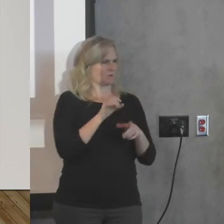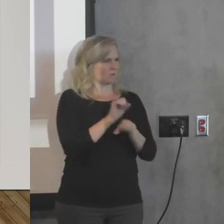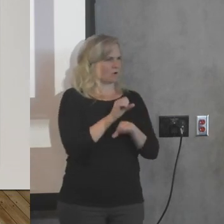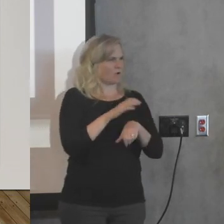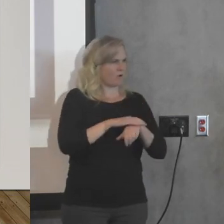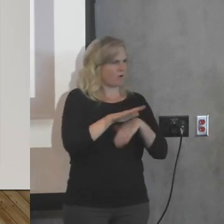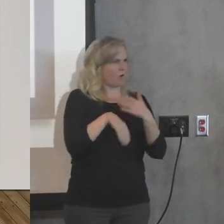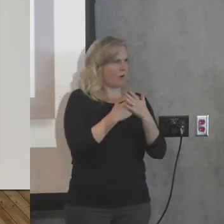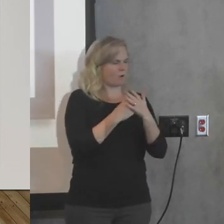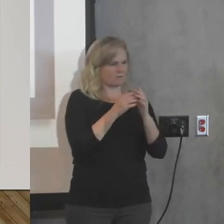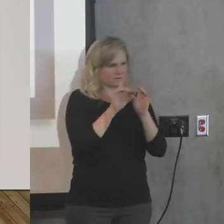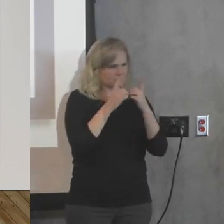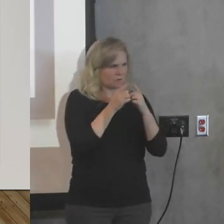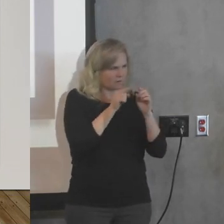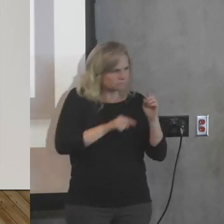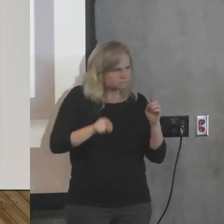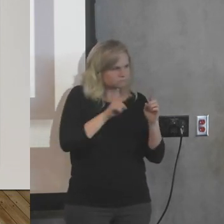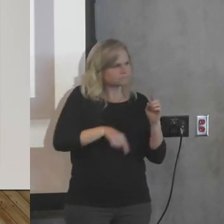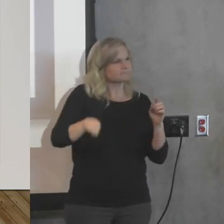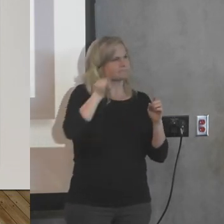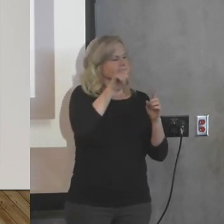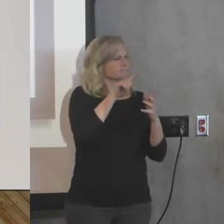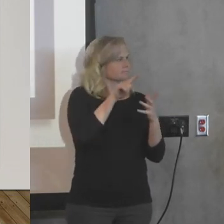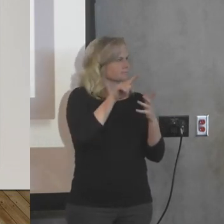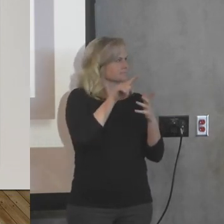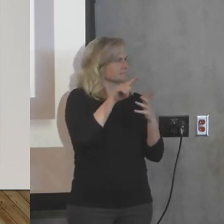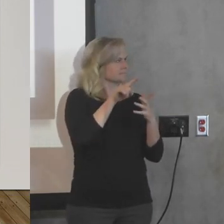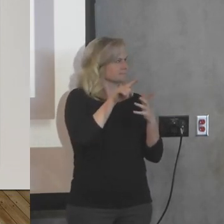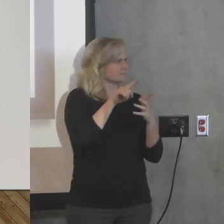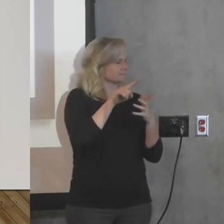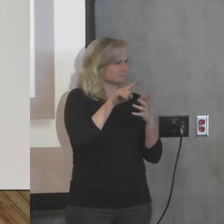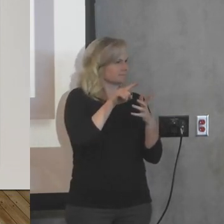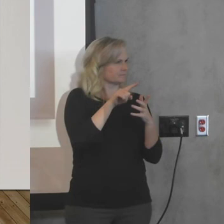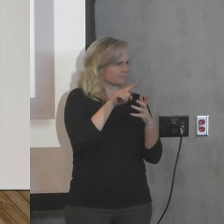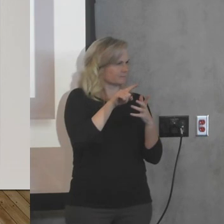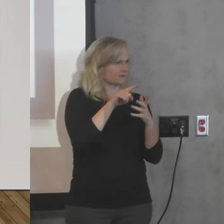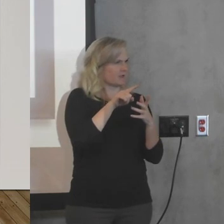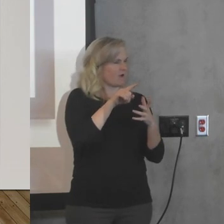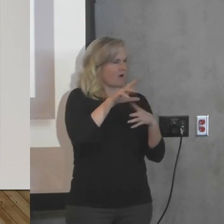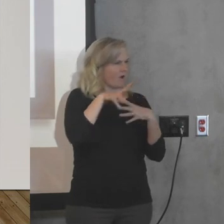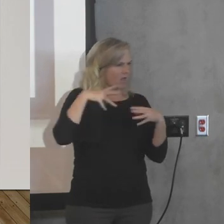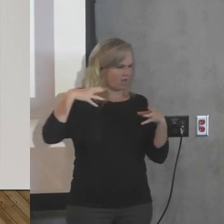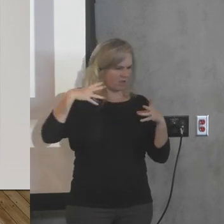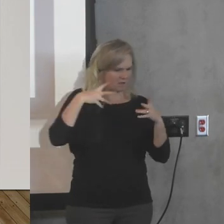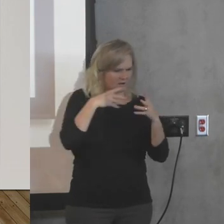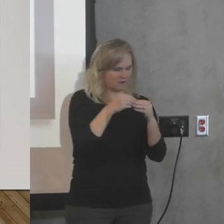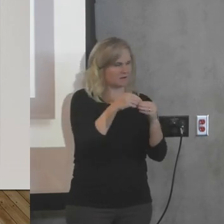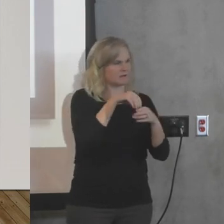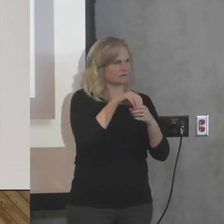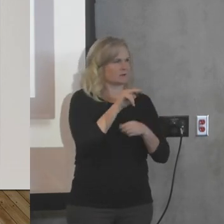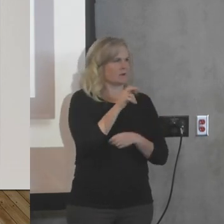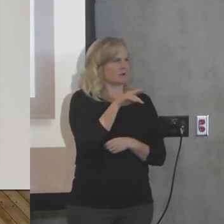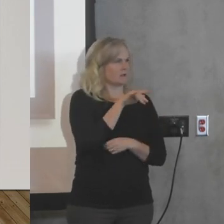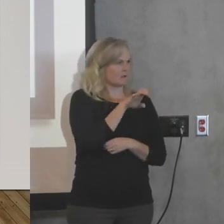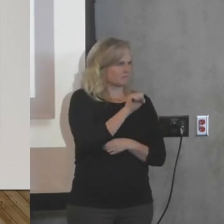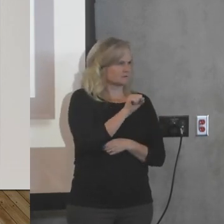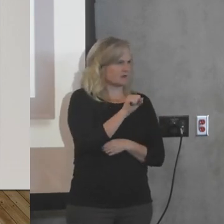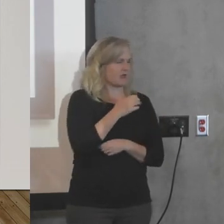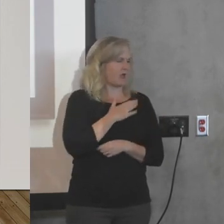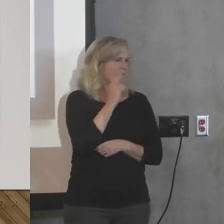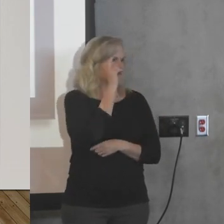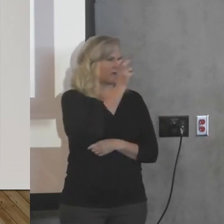to, I'm having word finding today, it's all going to accumulate into narratives. One of our favorite ones